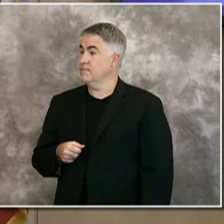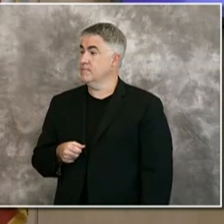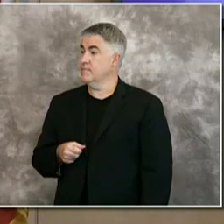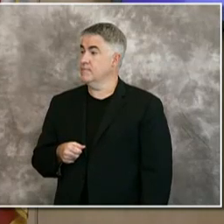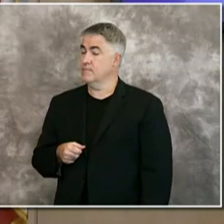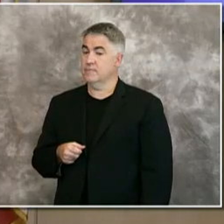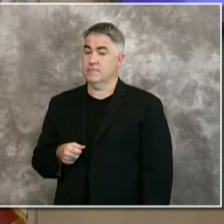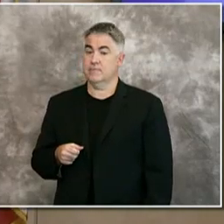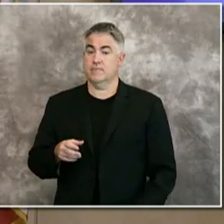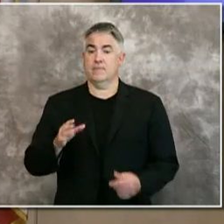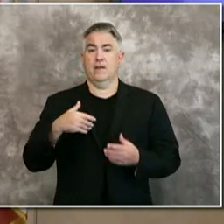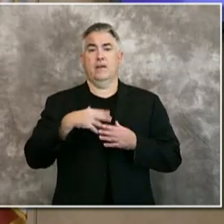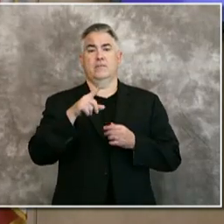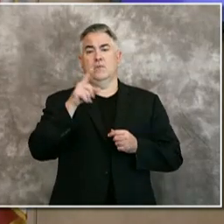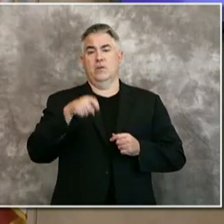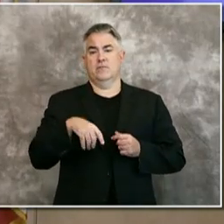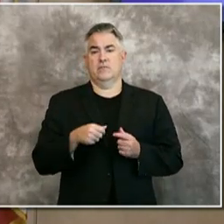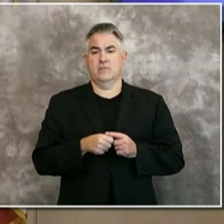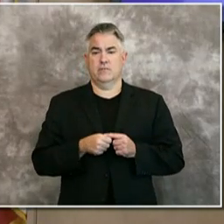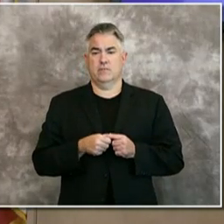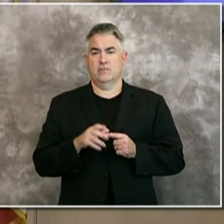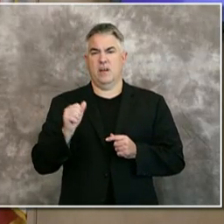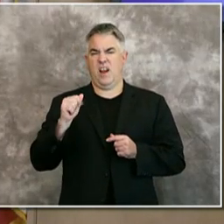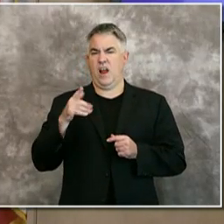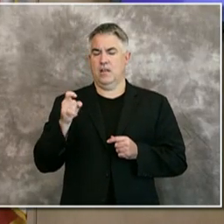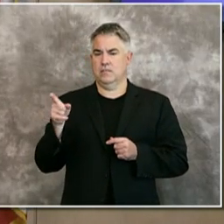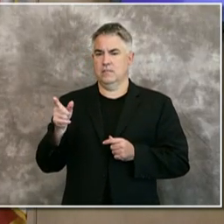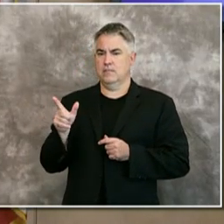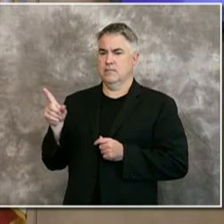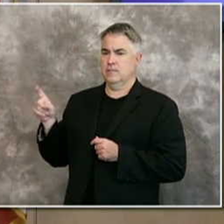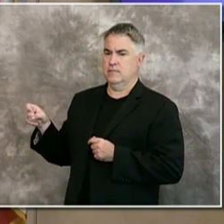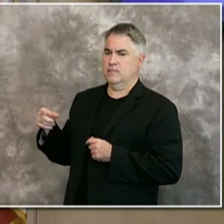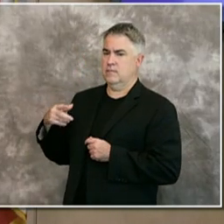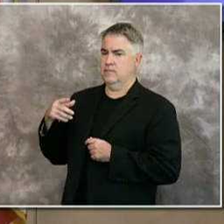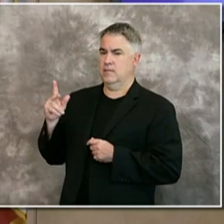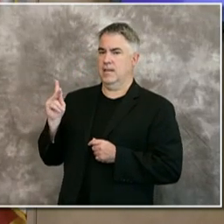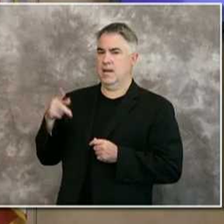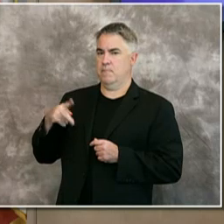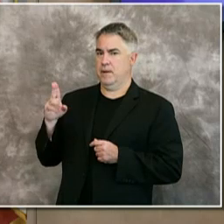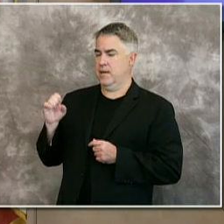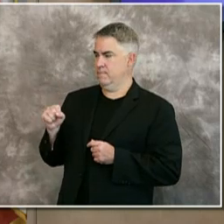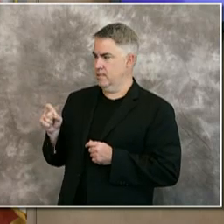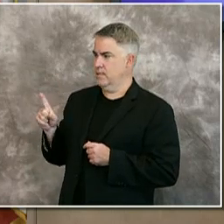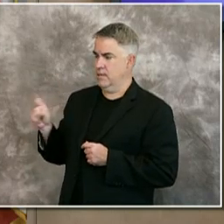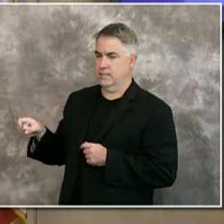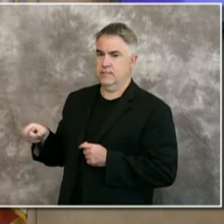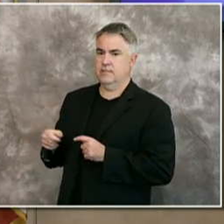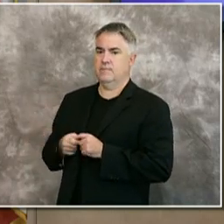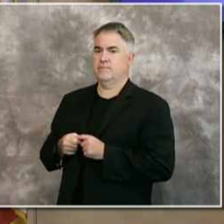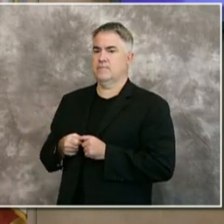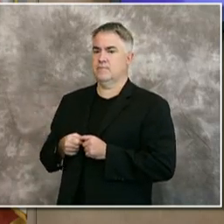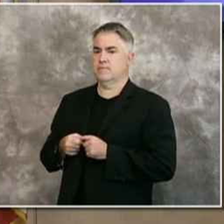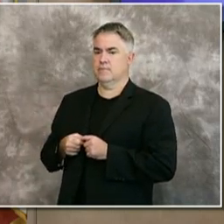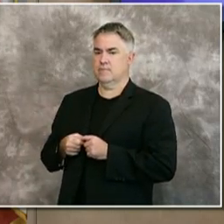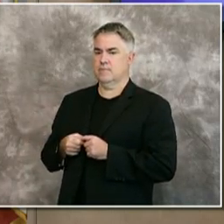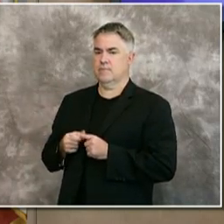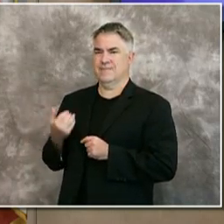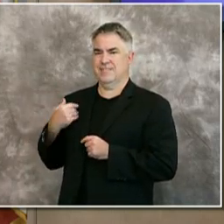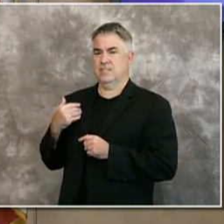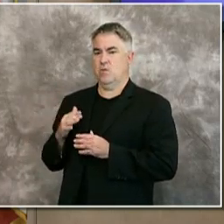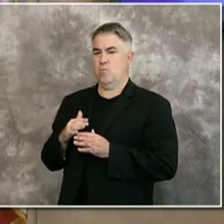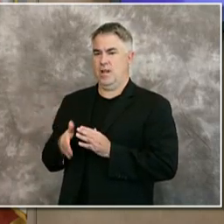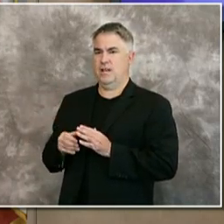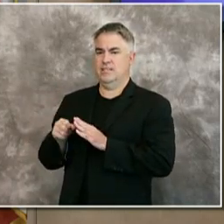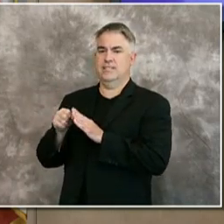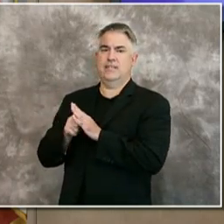So this question is from Alex with KPBS. Prior to the 4th of July weekend, with the state closing parking lots at state beaches and